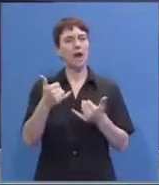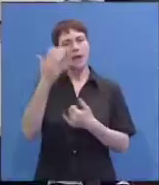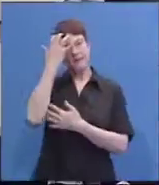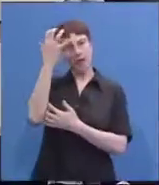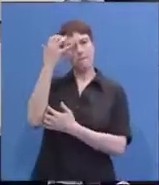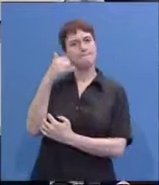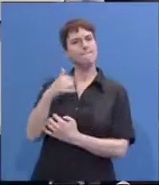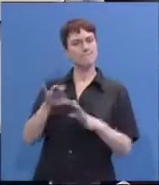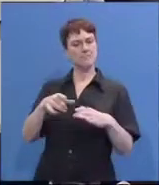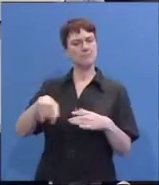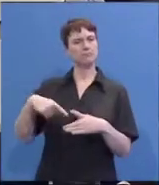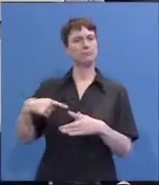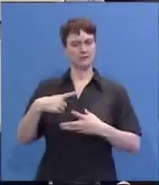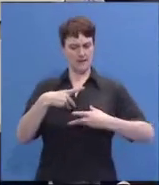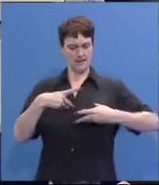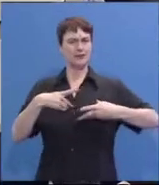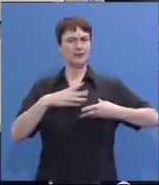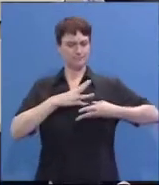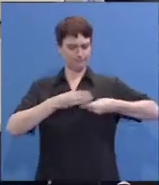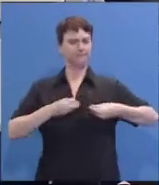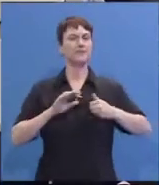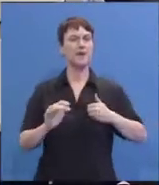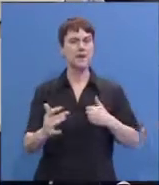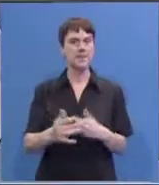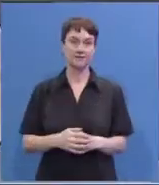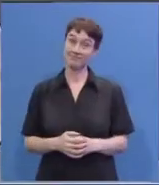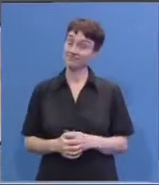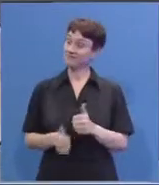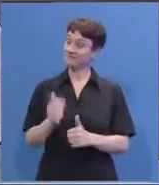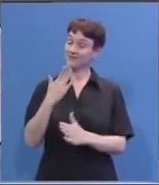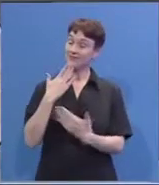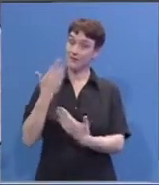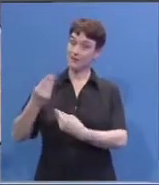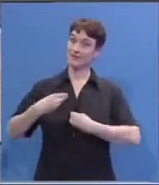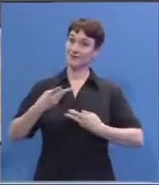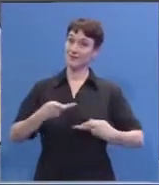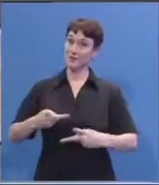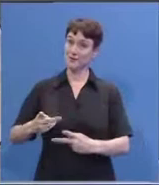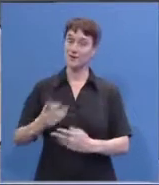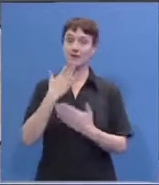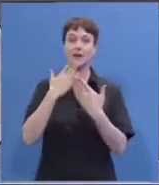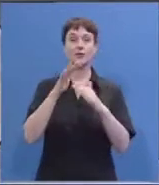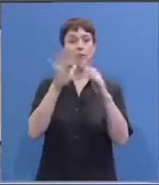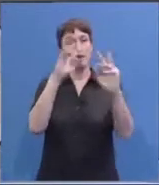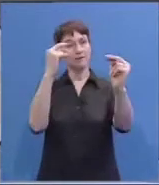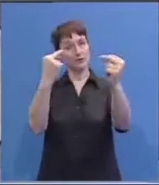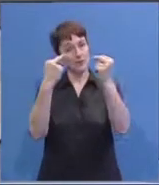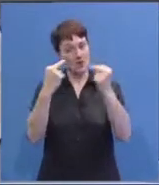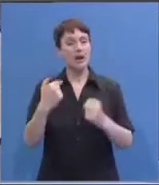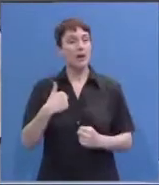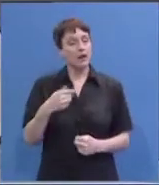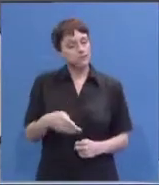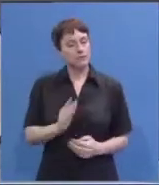process? I think, firstly, thank you for the opportunity, and thank you to the viewers. And we're here to